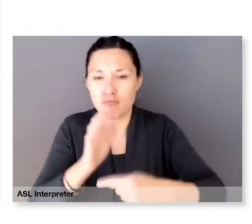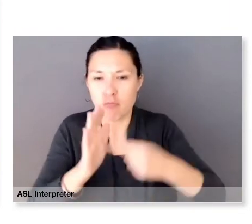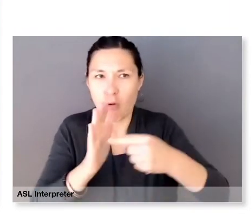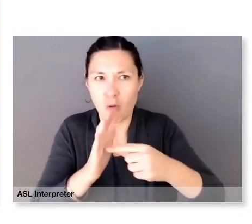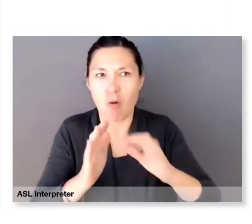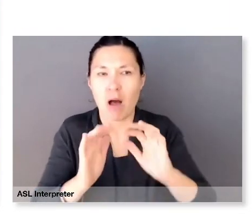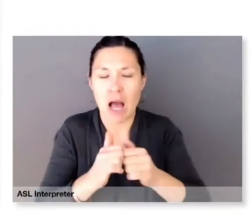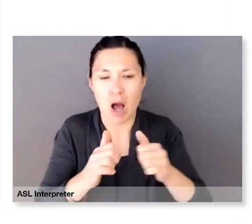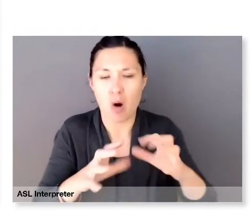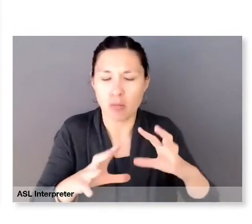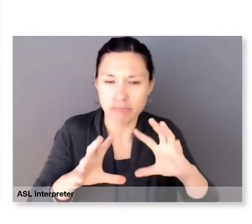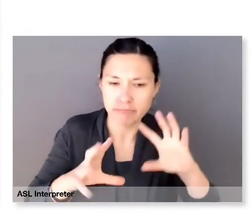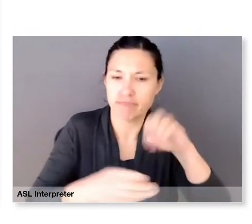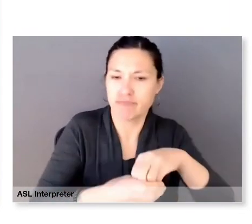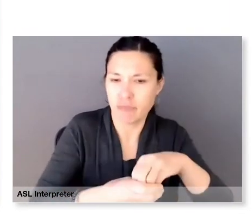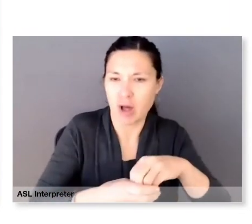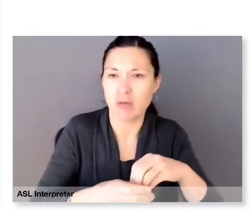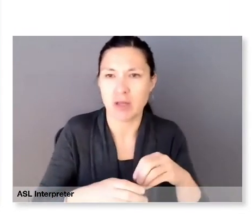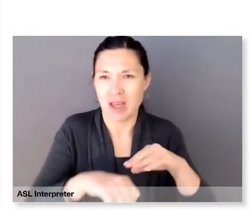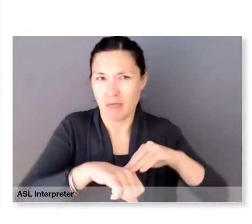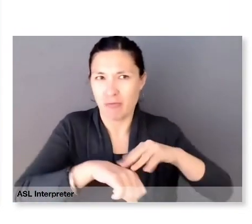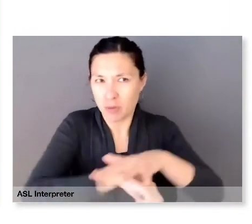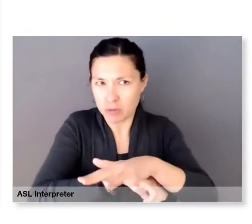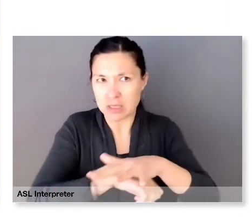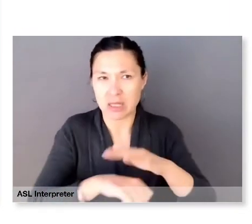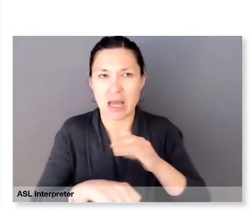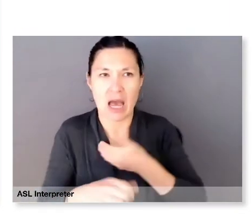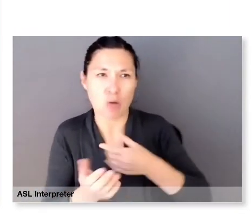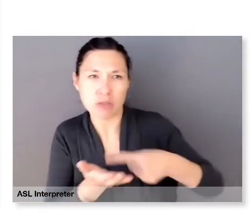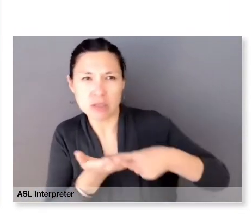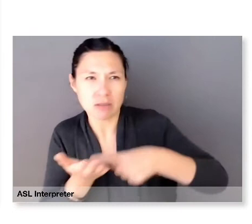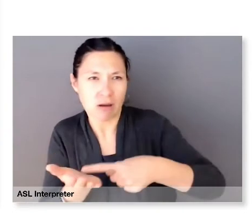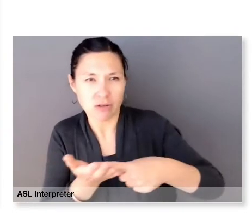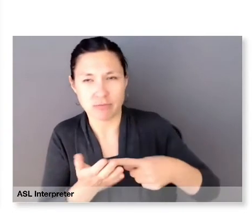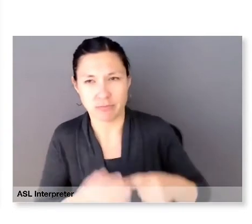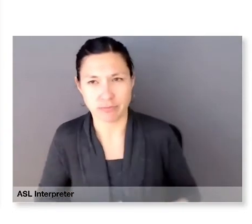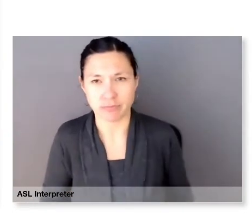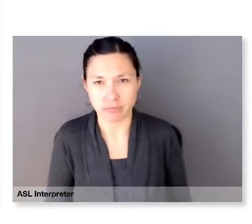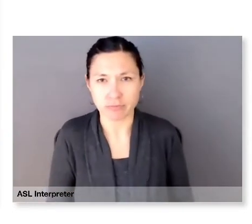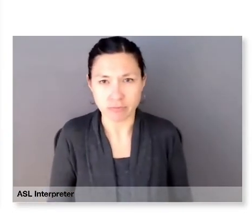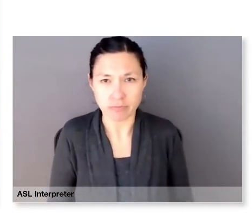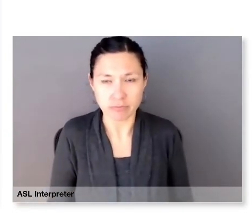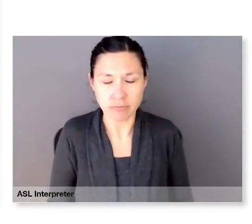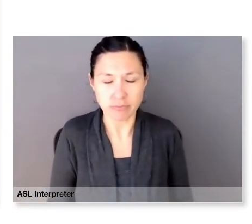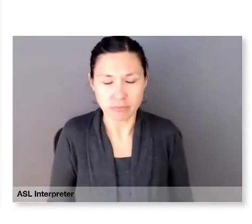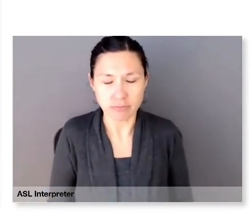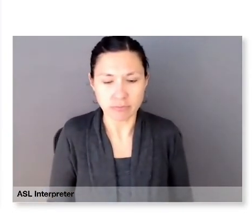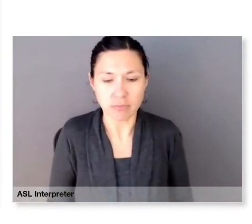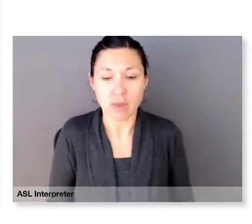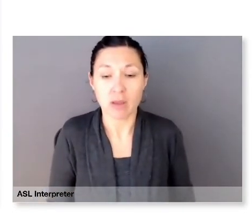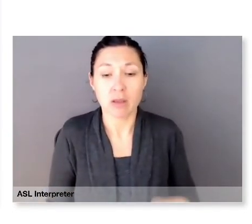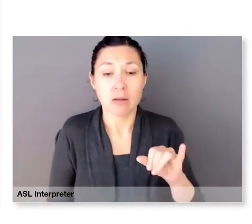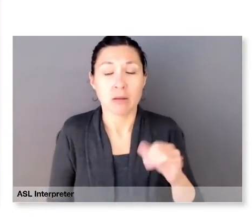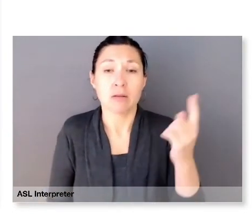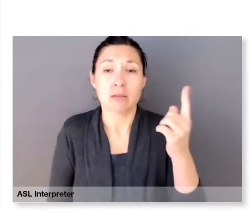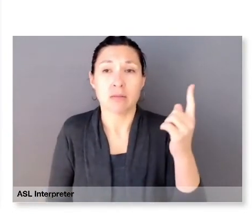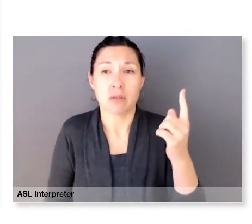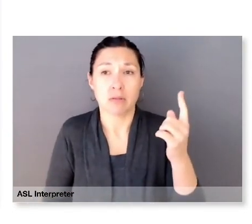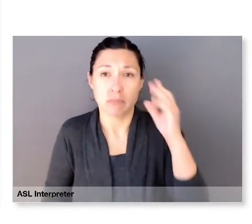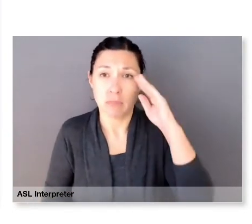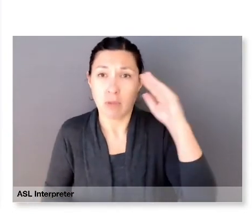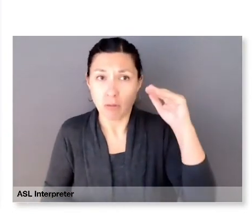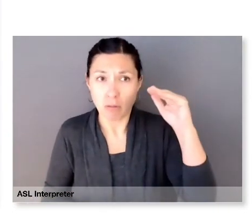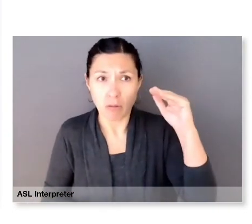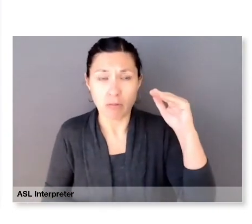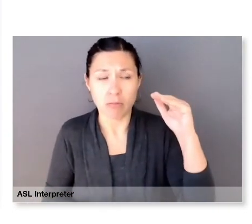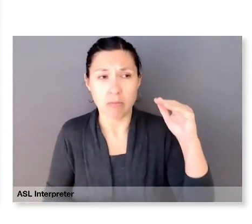in shaping the conversation around the technology. So that's what I think that I really hope that in general we